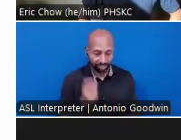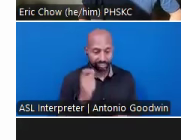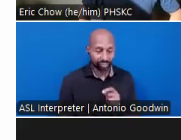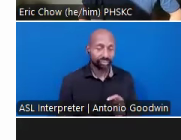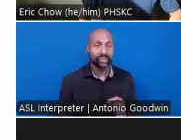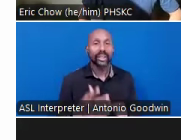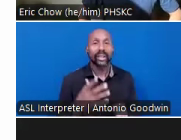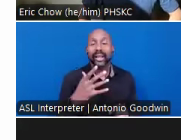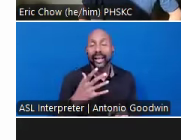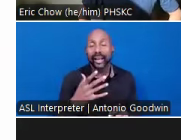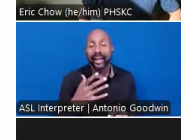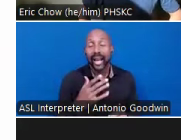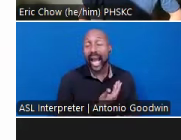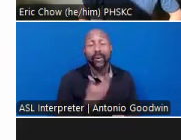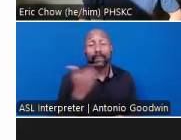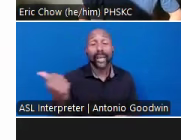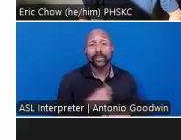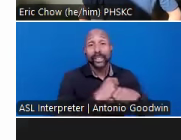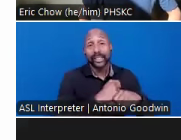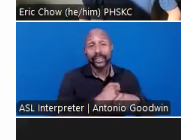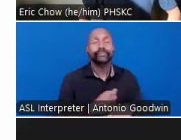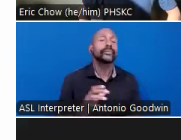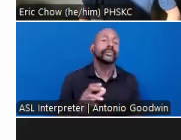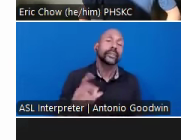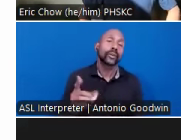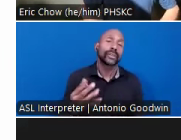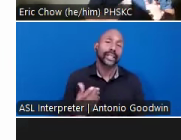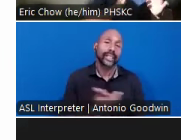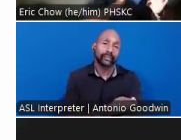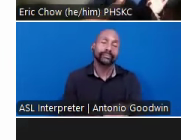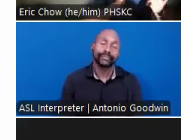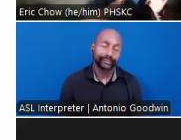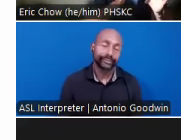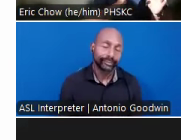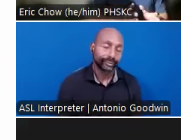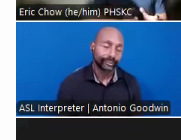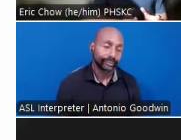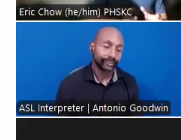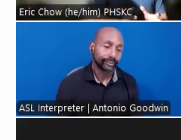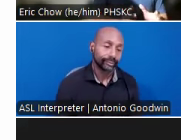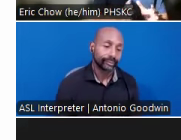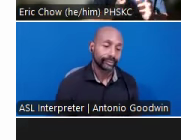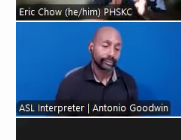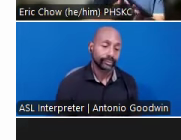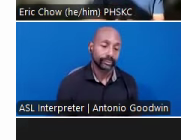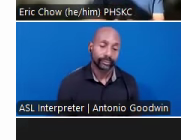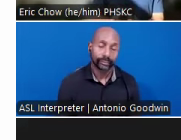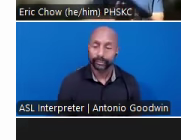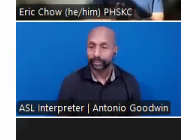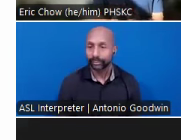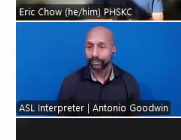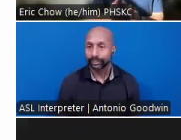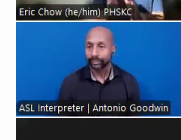best protection remains the COVID-19 vaccination. So I'll start off by saying that this is the reason why we had an